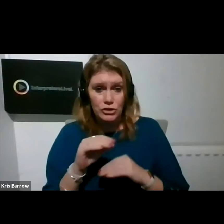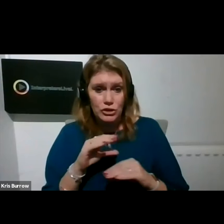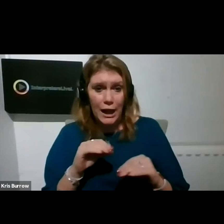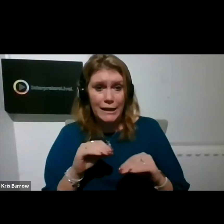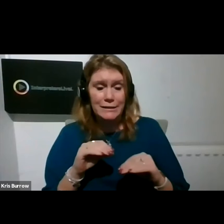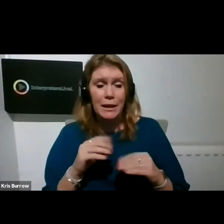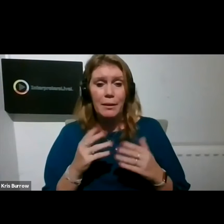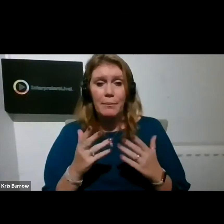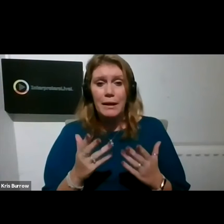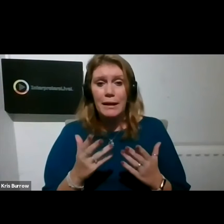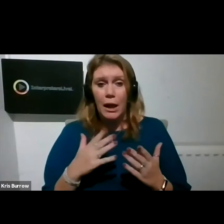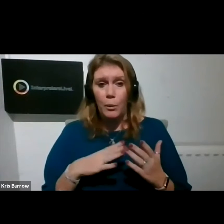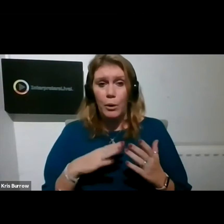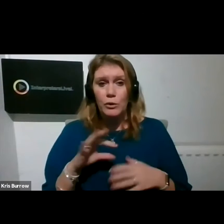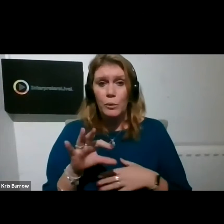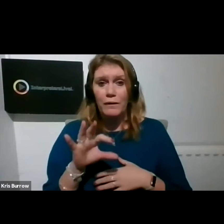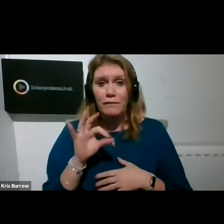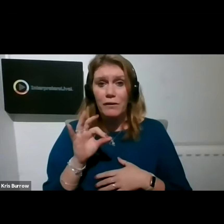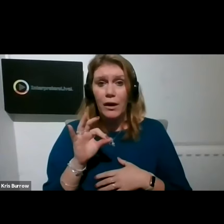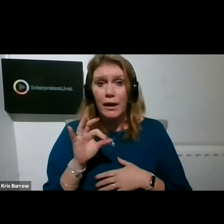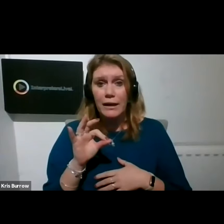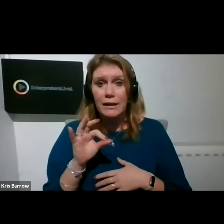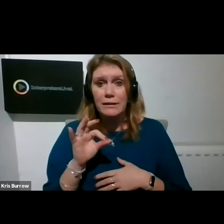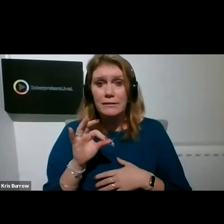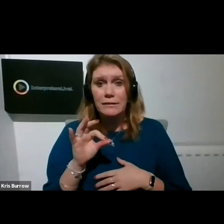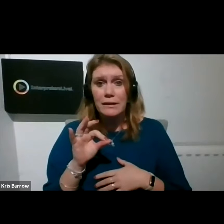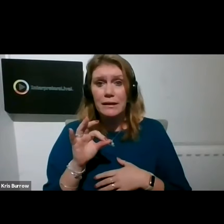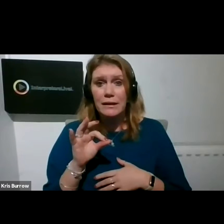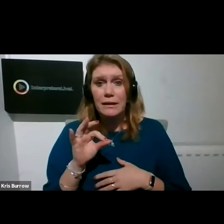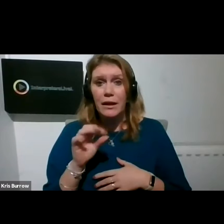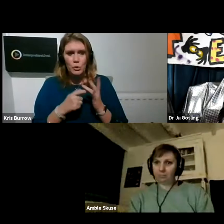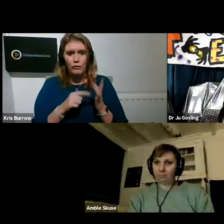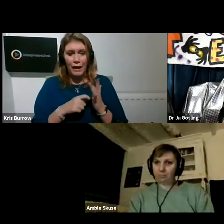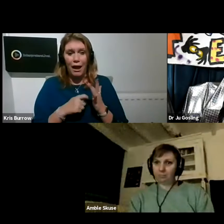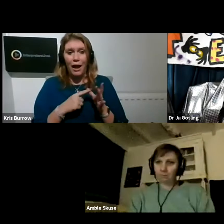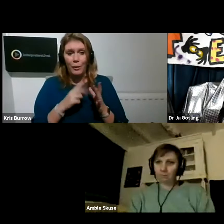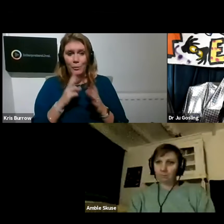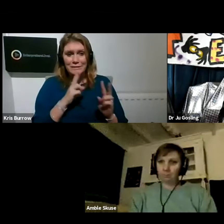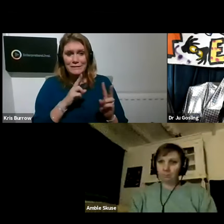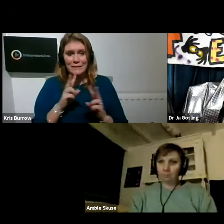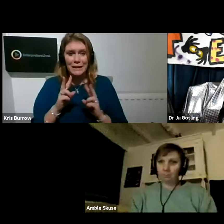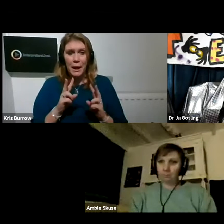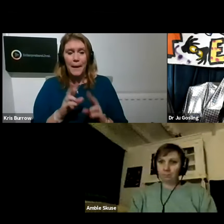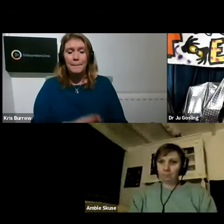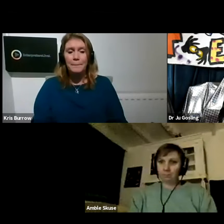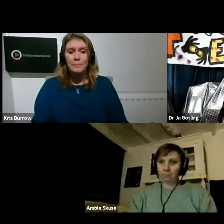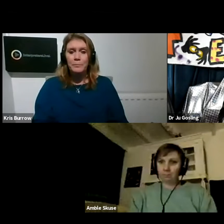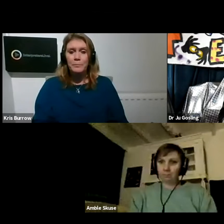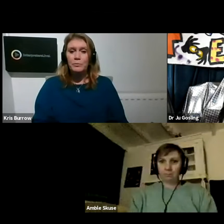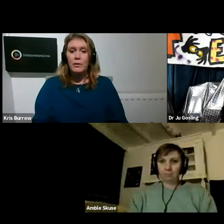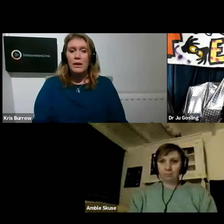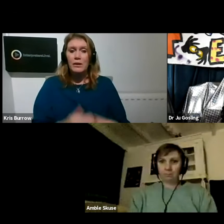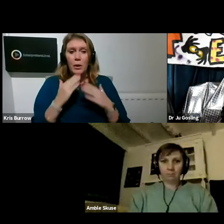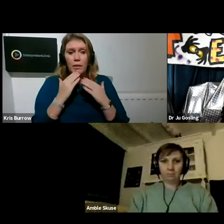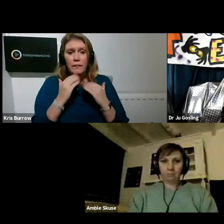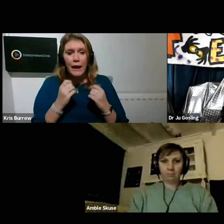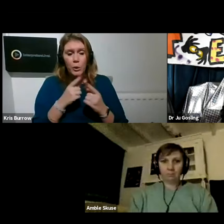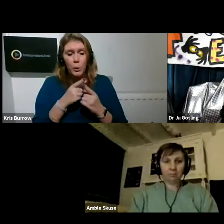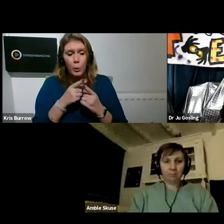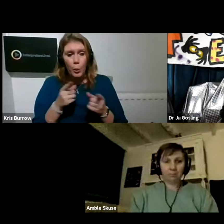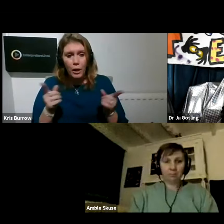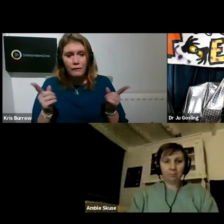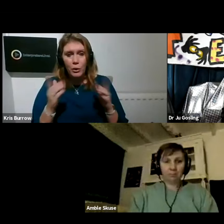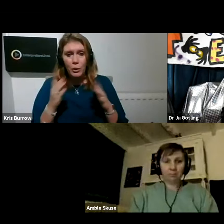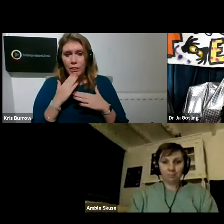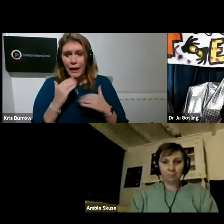can I invite Hera to switch on their cameras and join us? So, thank you, all of you.